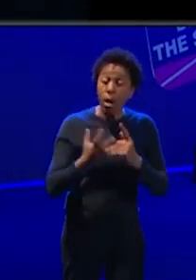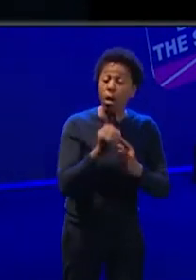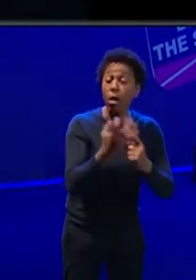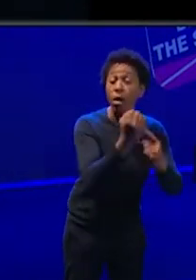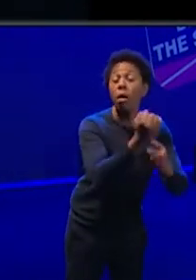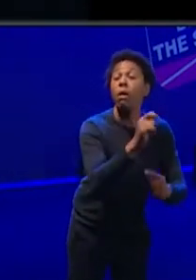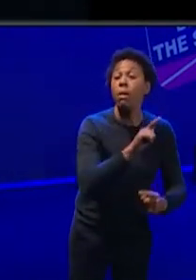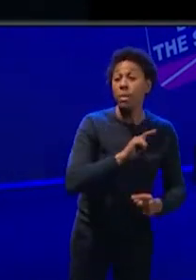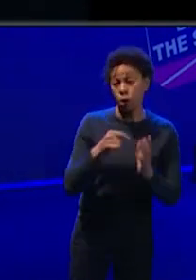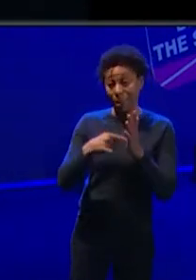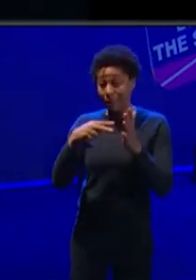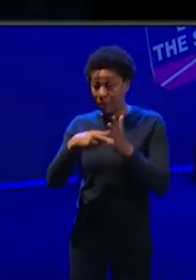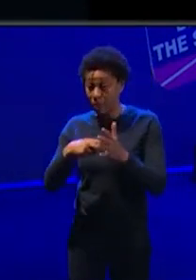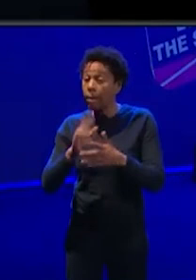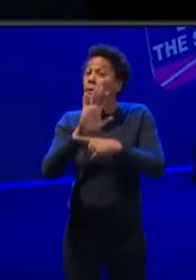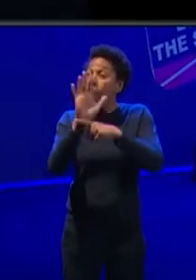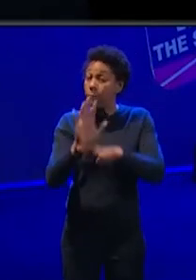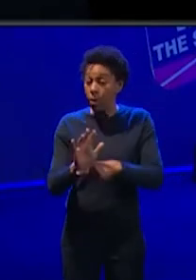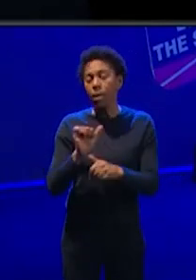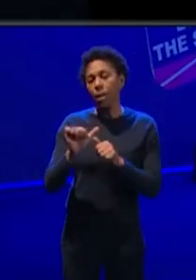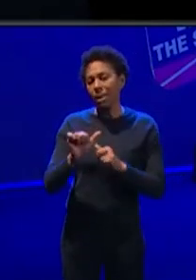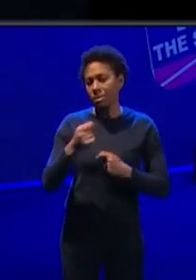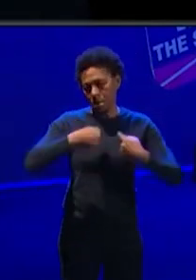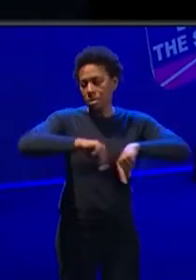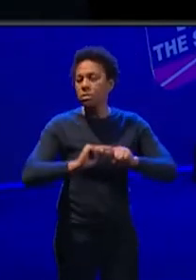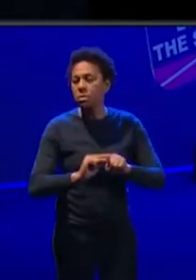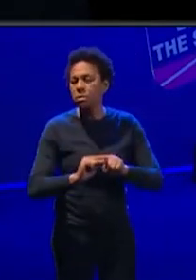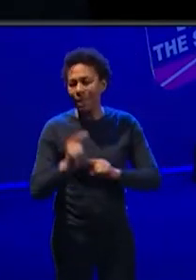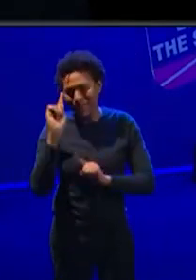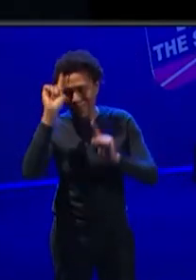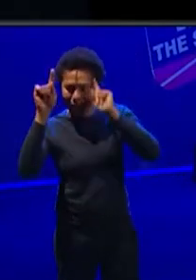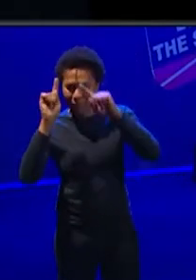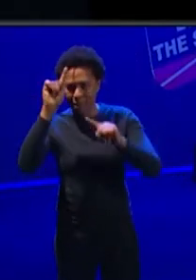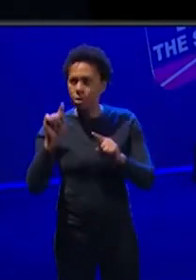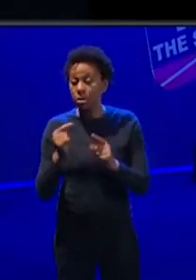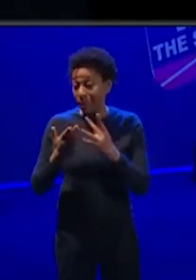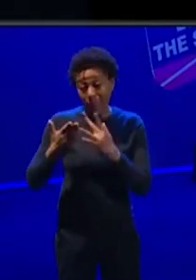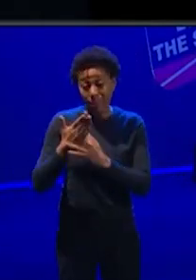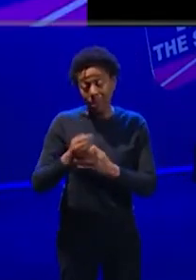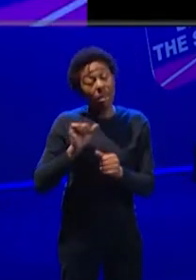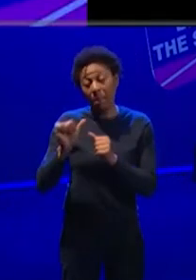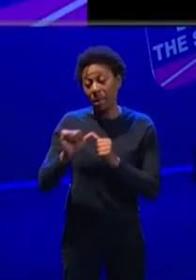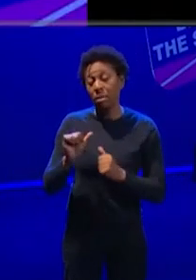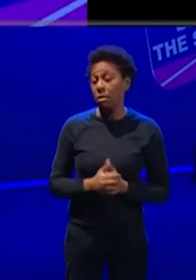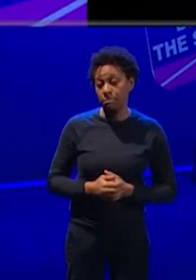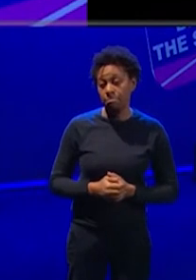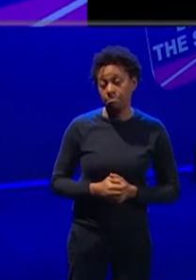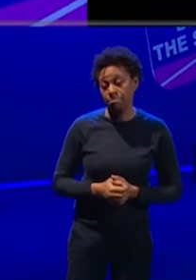actually ahead of us in the innovation and the accessibility of what they do.